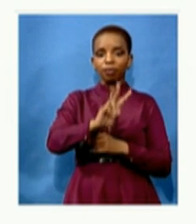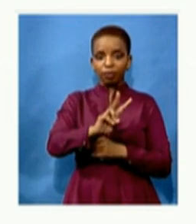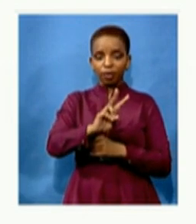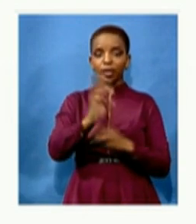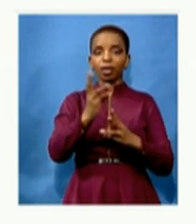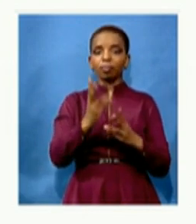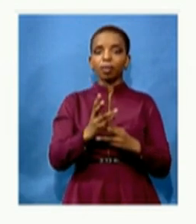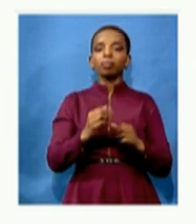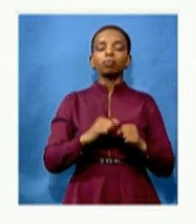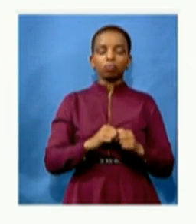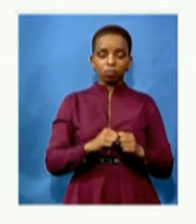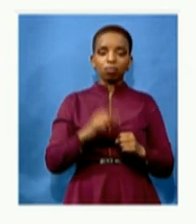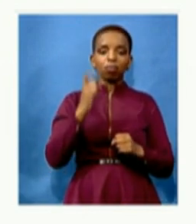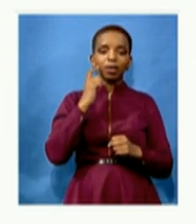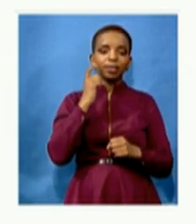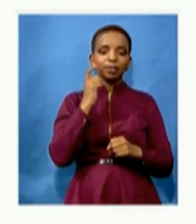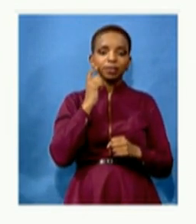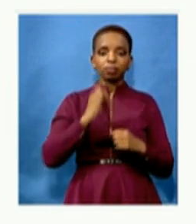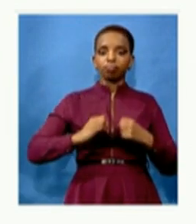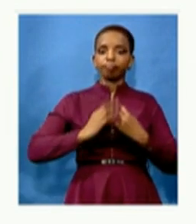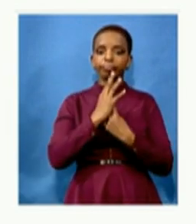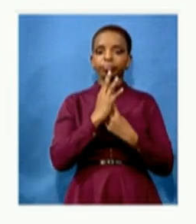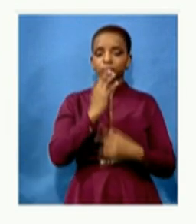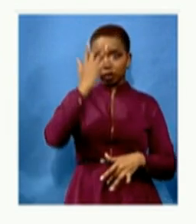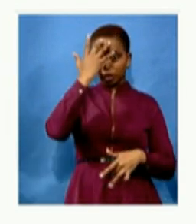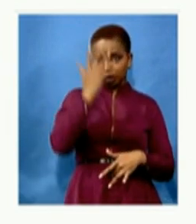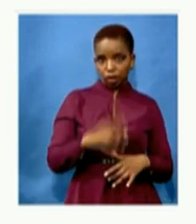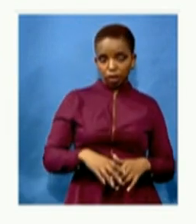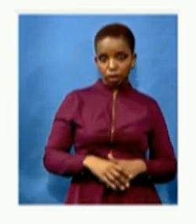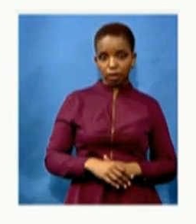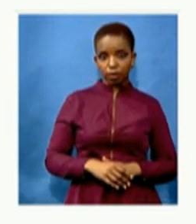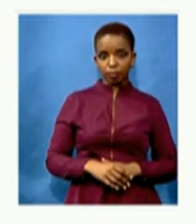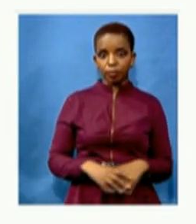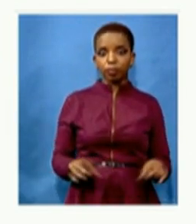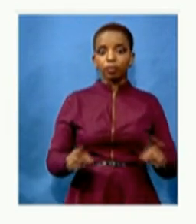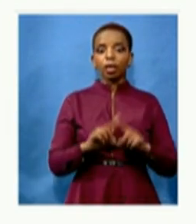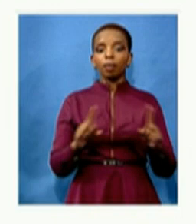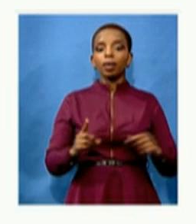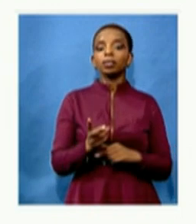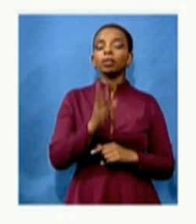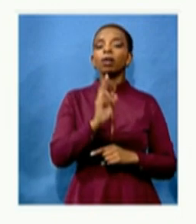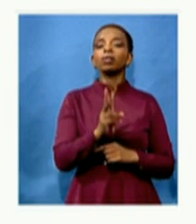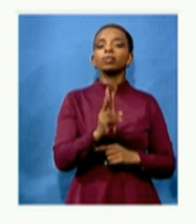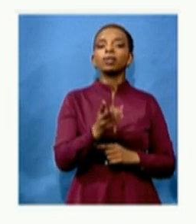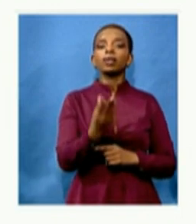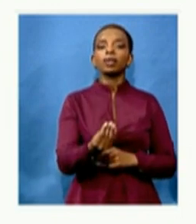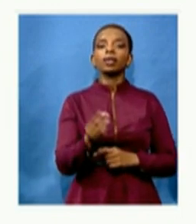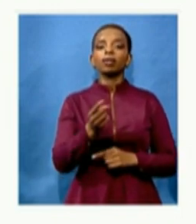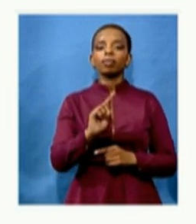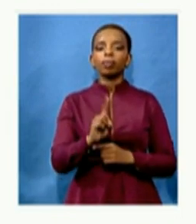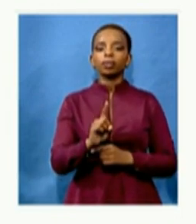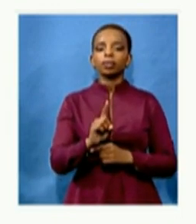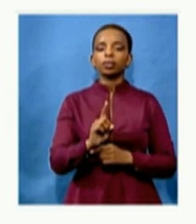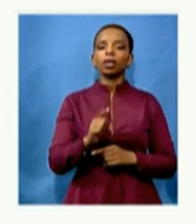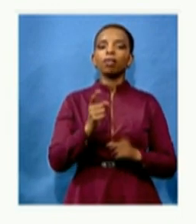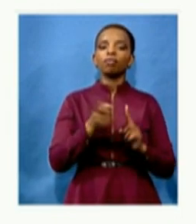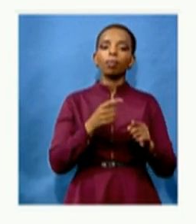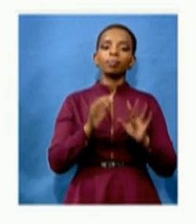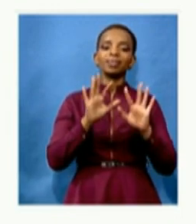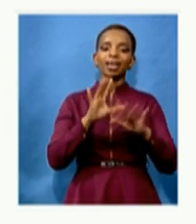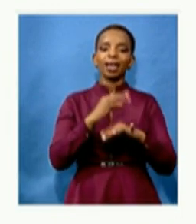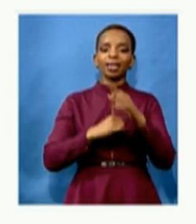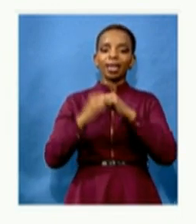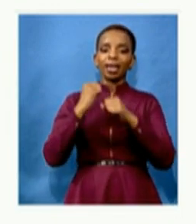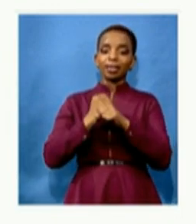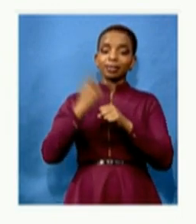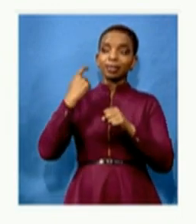AIDS-related deaths. They're off of their highs in the sort of from 10 years ago. TB deaths around 30,000,